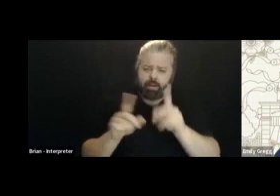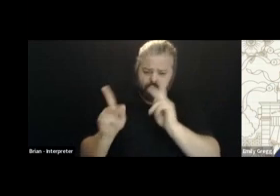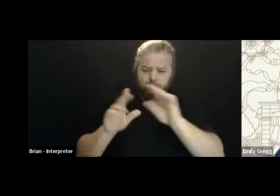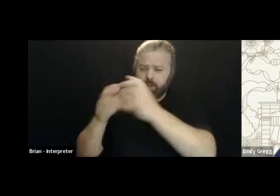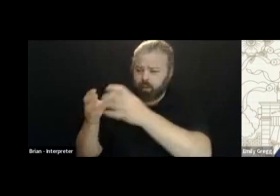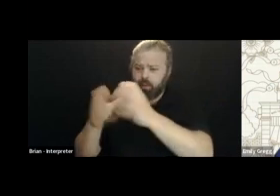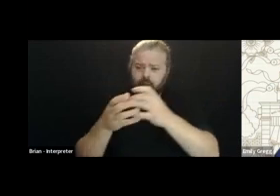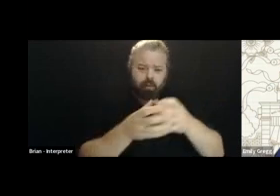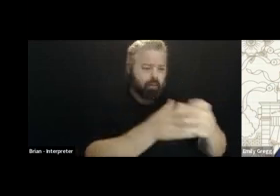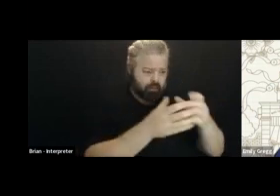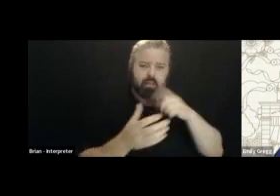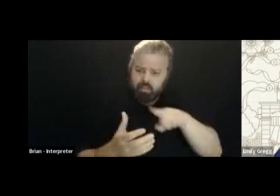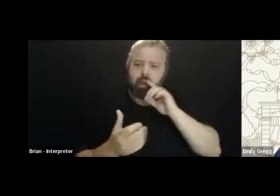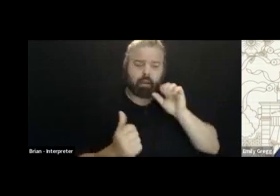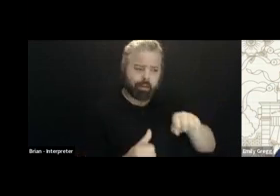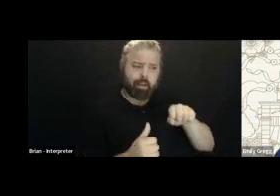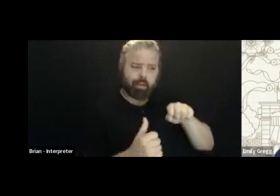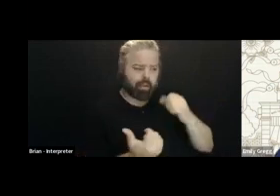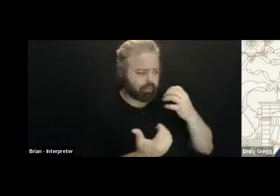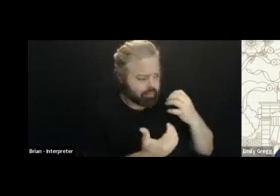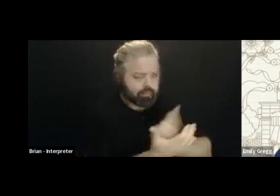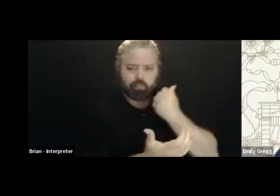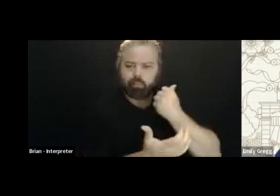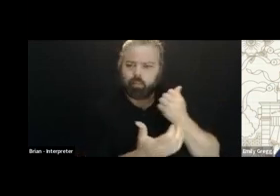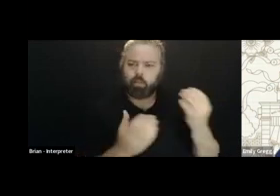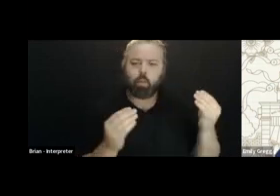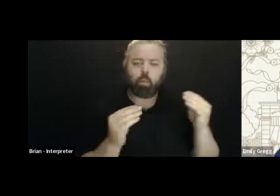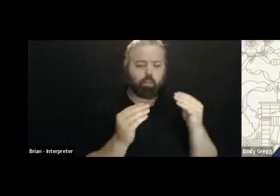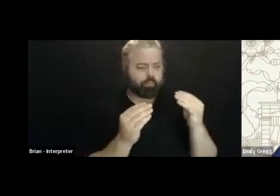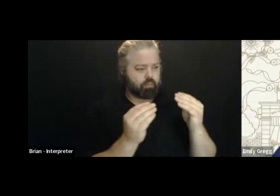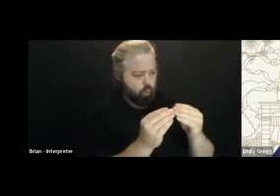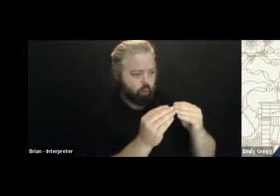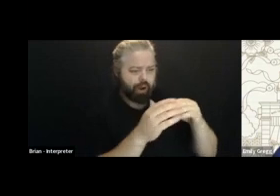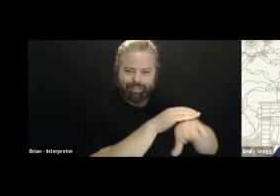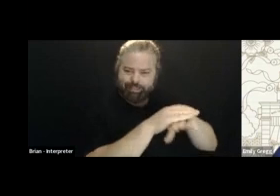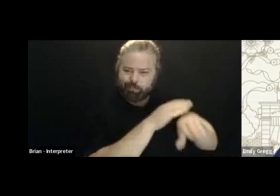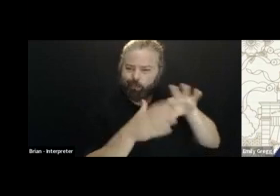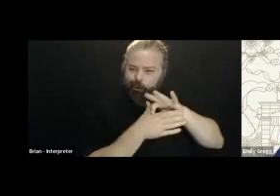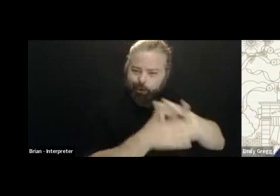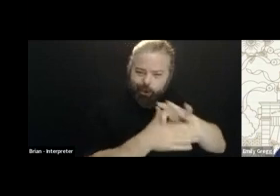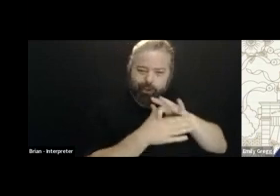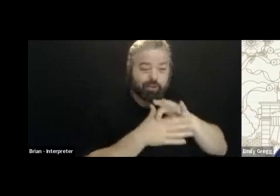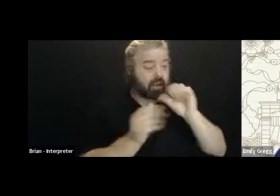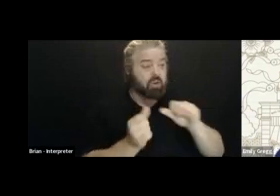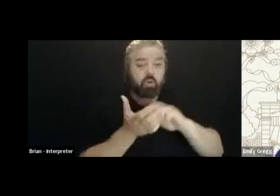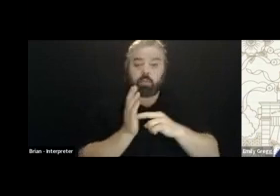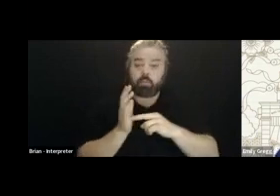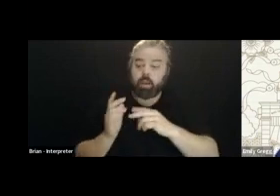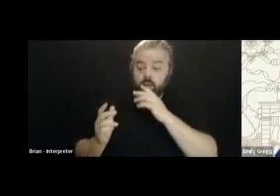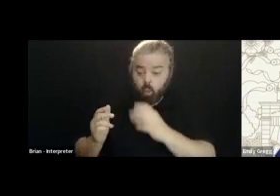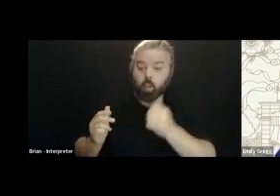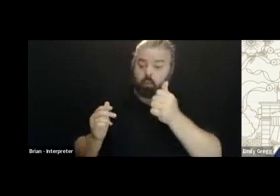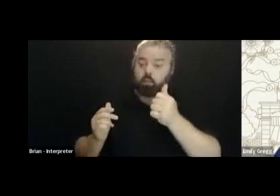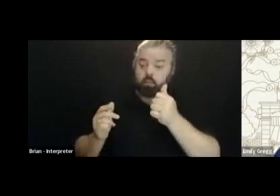can take advantage of more accessibly made content. That can include the aging population,